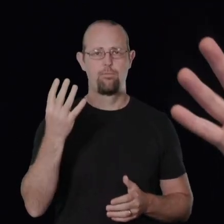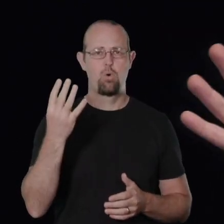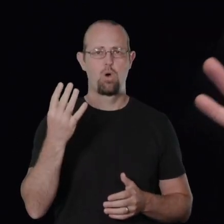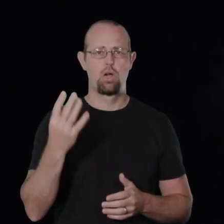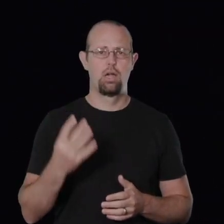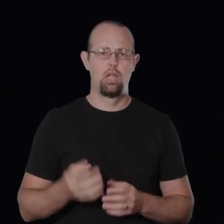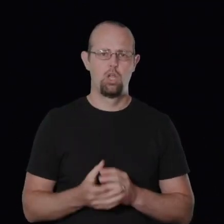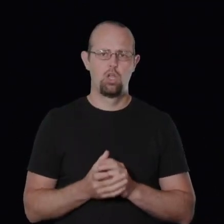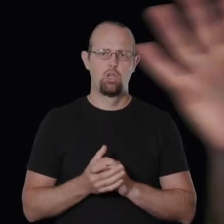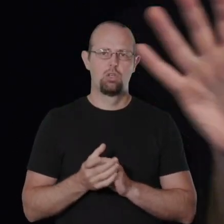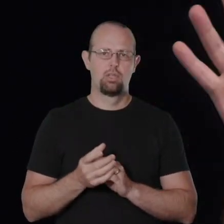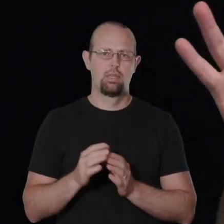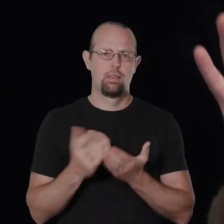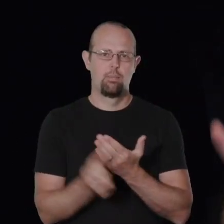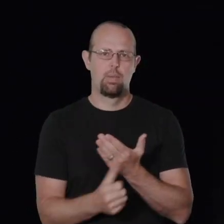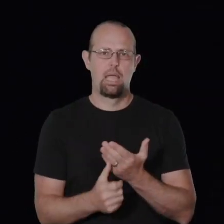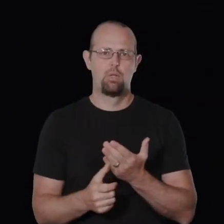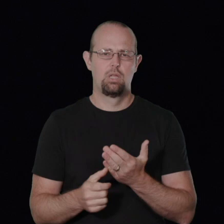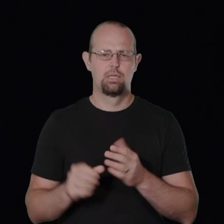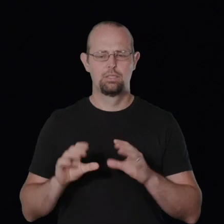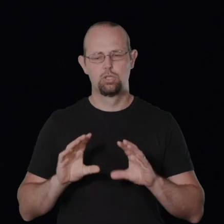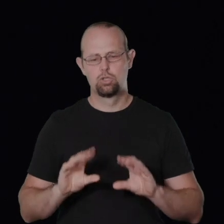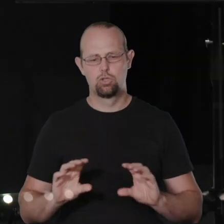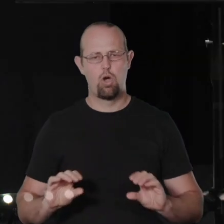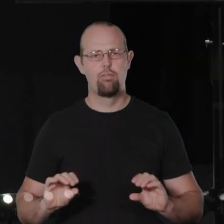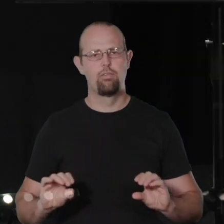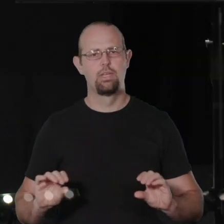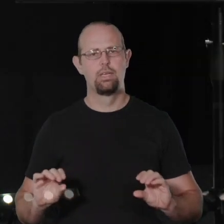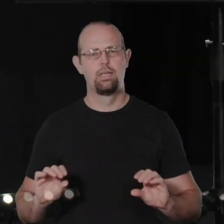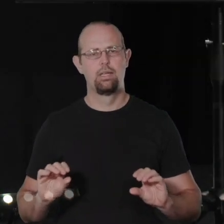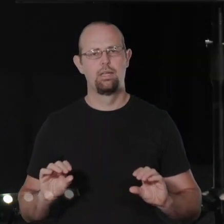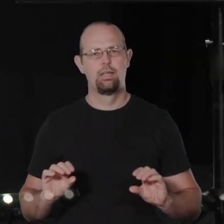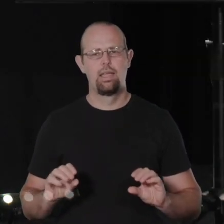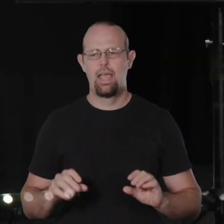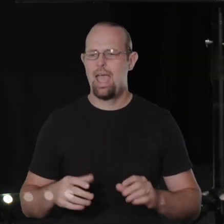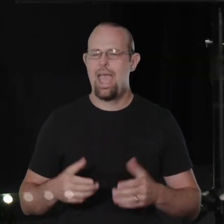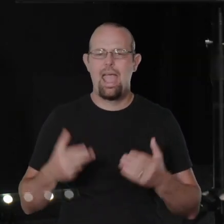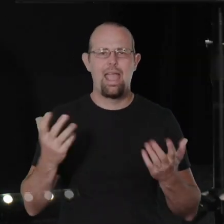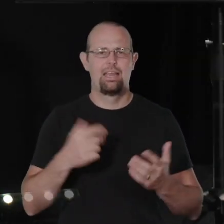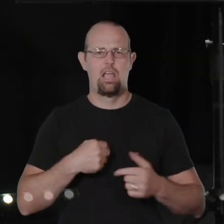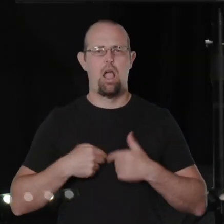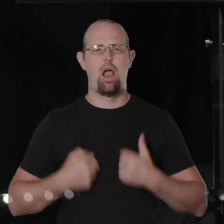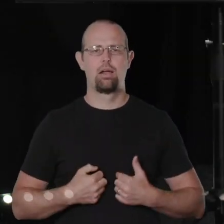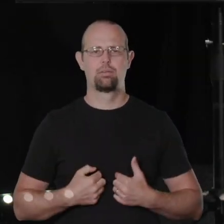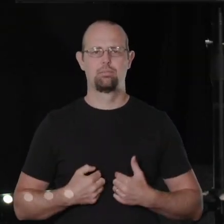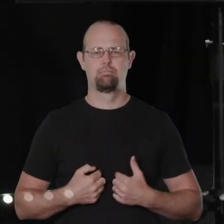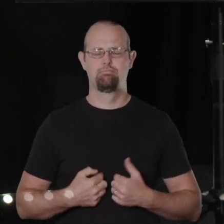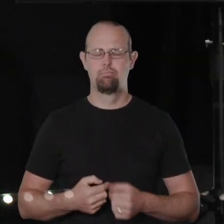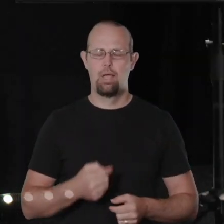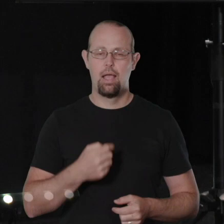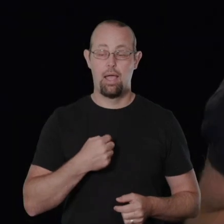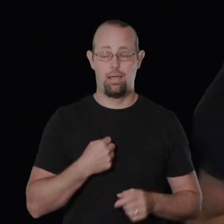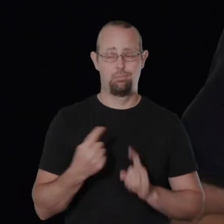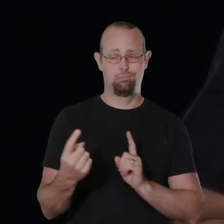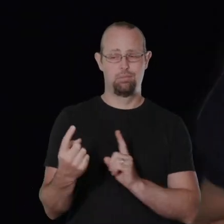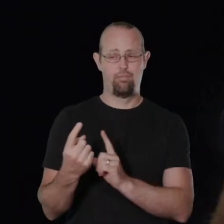and melt and change any heart. I have met some people over the years, and I have become very